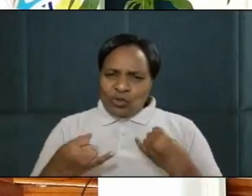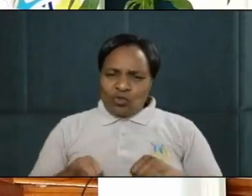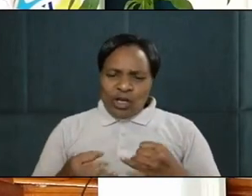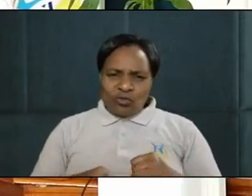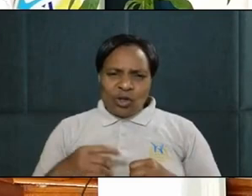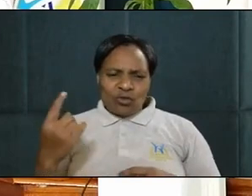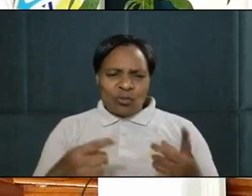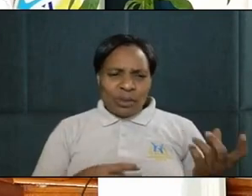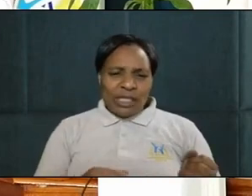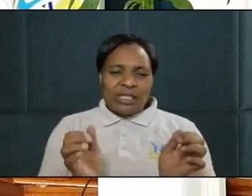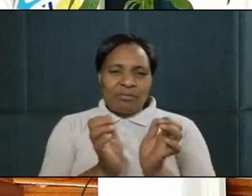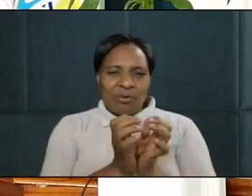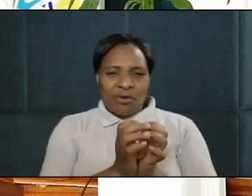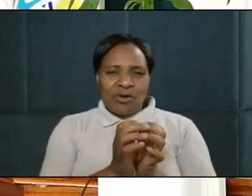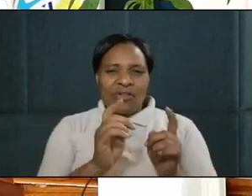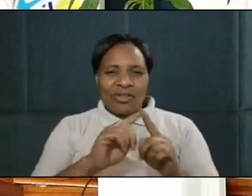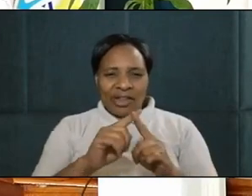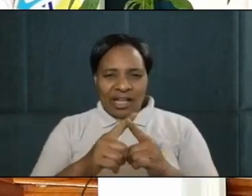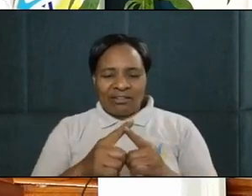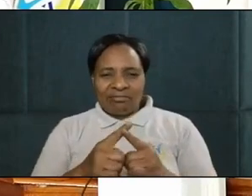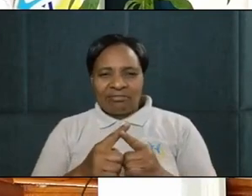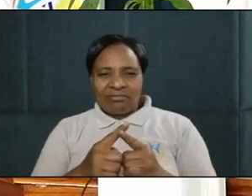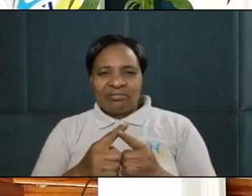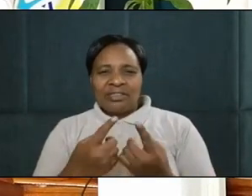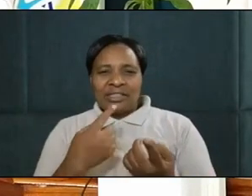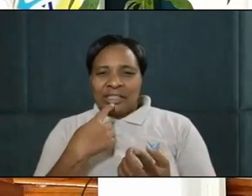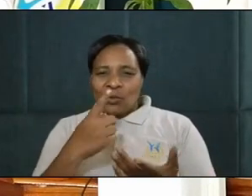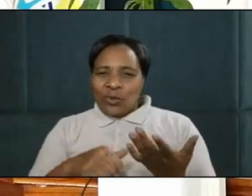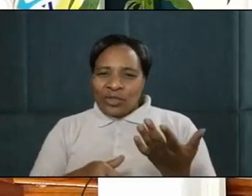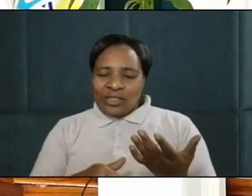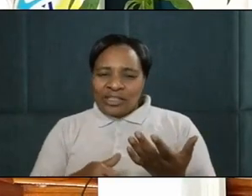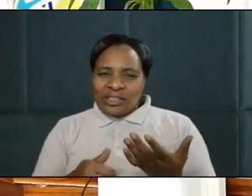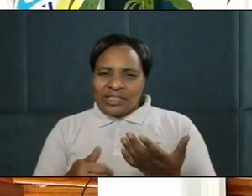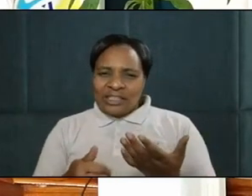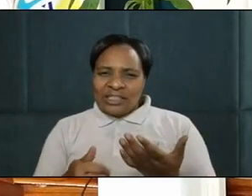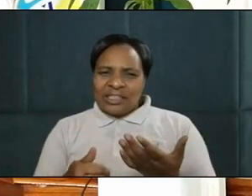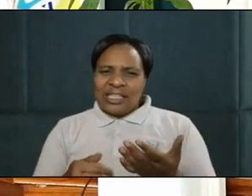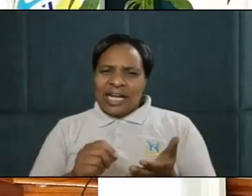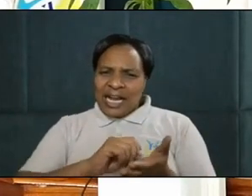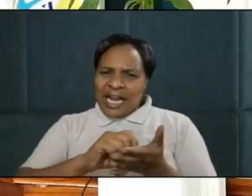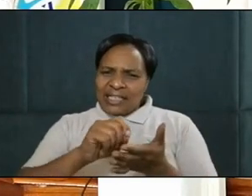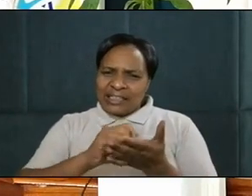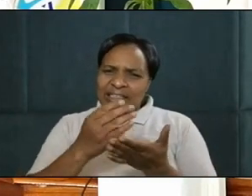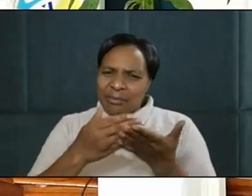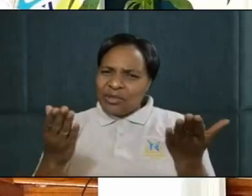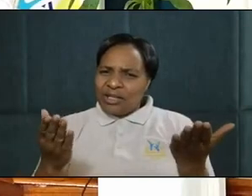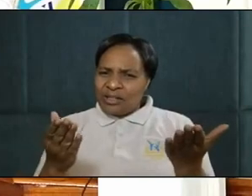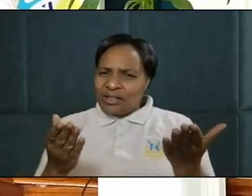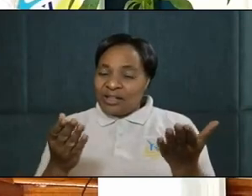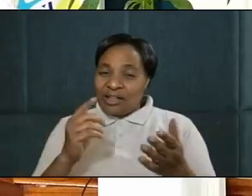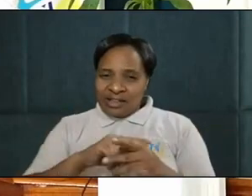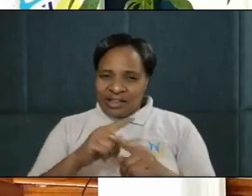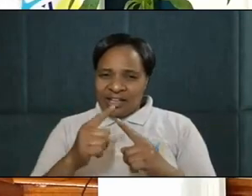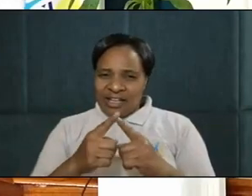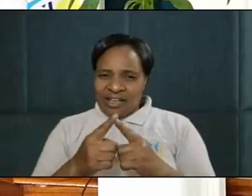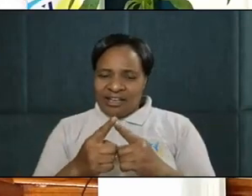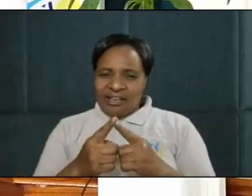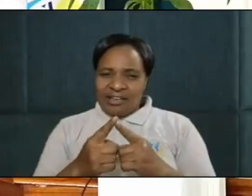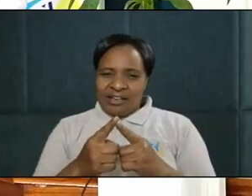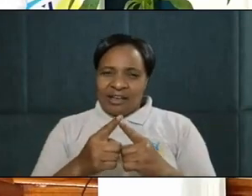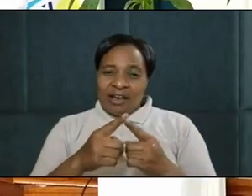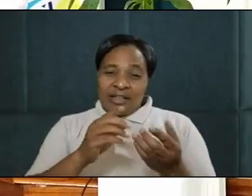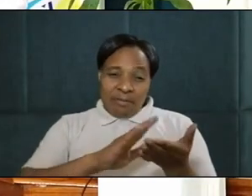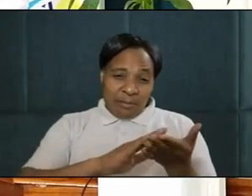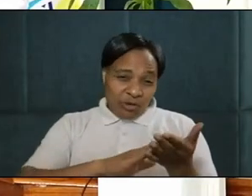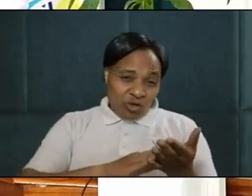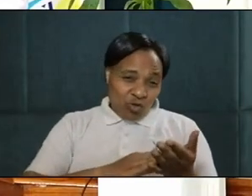Paul, Paul spoke to the commander. In which language? Greek. Oh, in Greek. Can I tell you something? And then the permission was